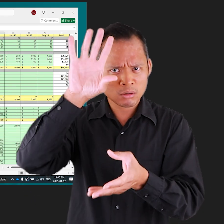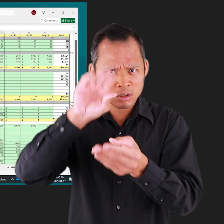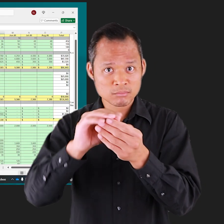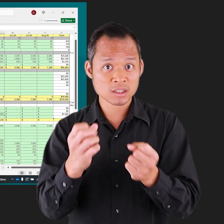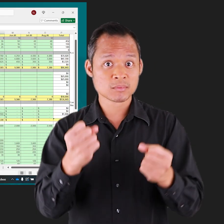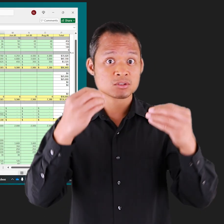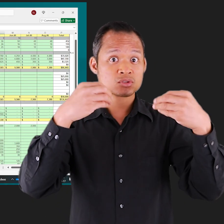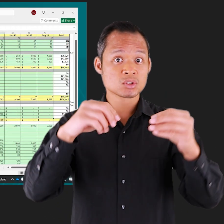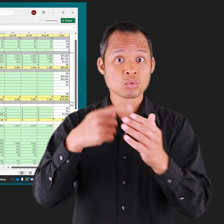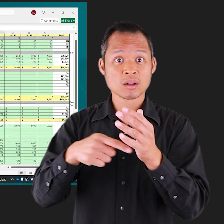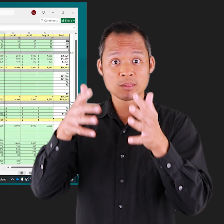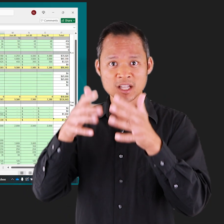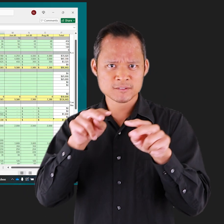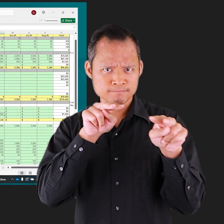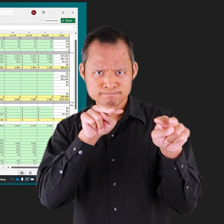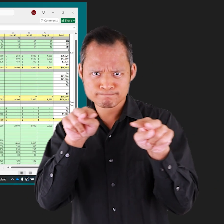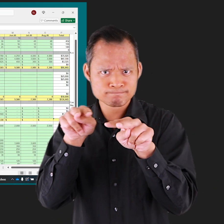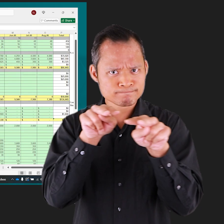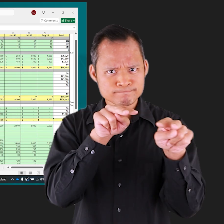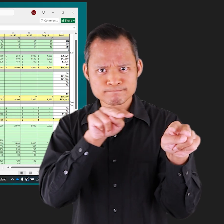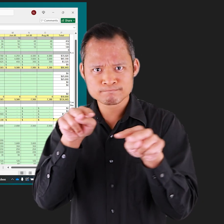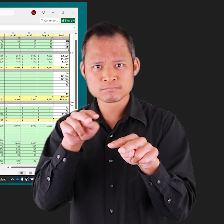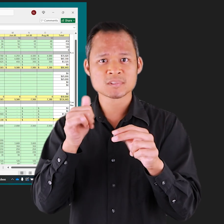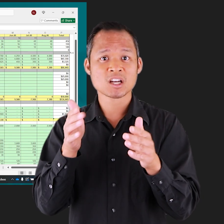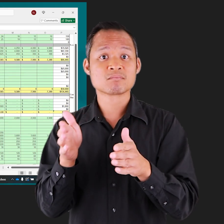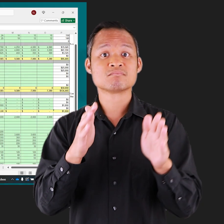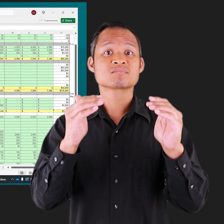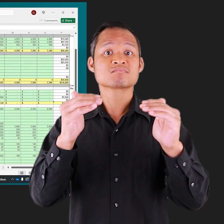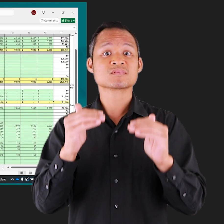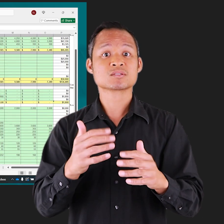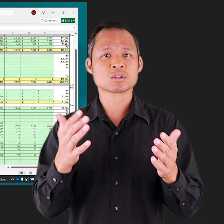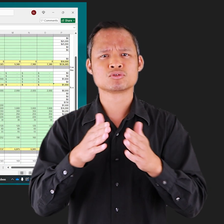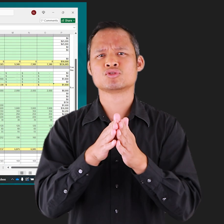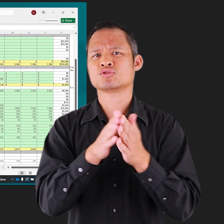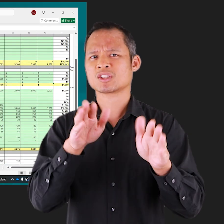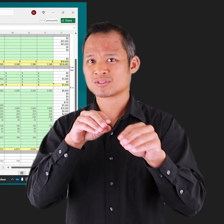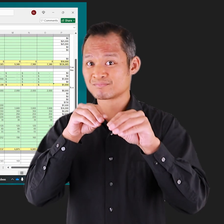monitoring the cumulative units sold and what's left in stock. Now let's turn our